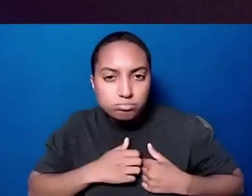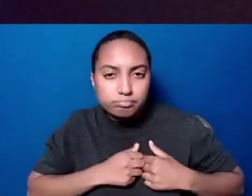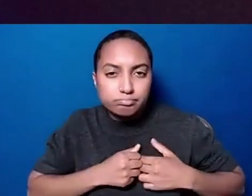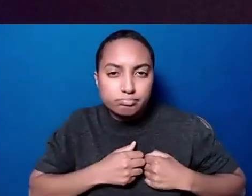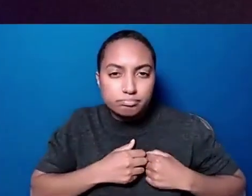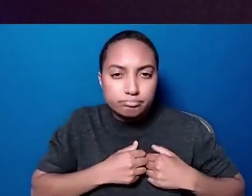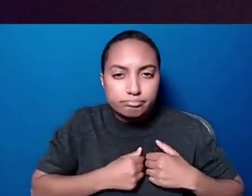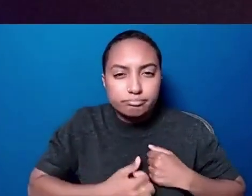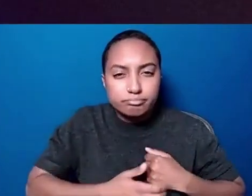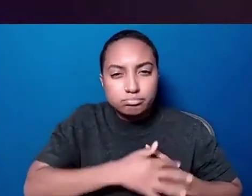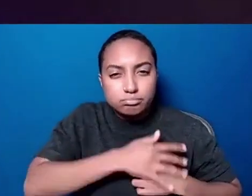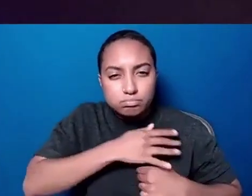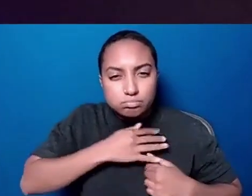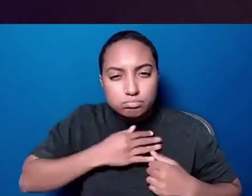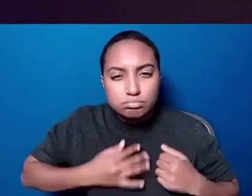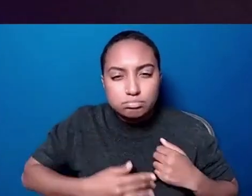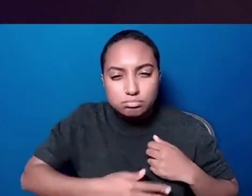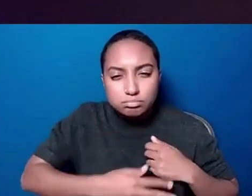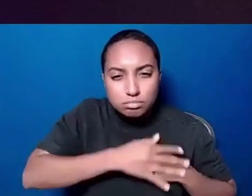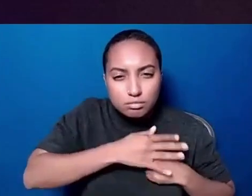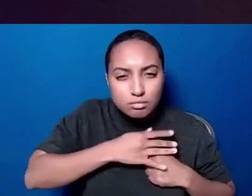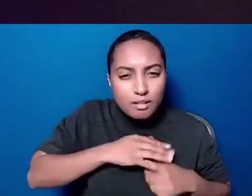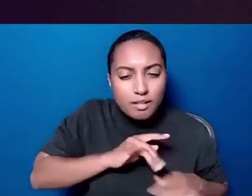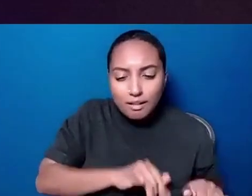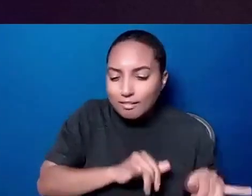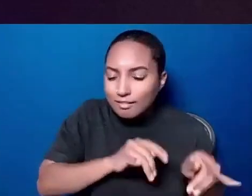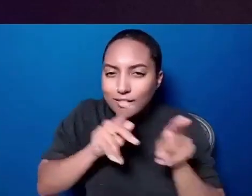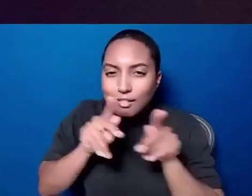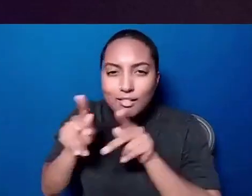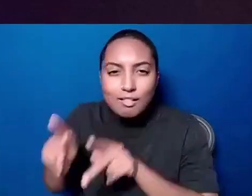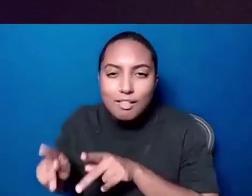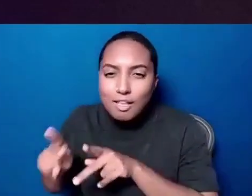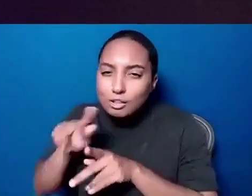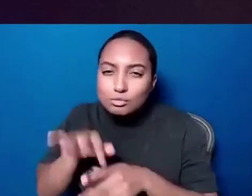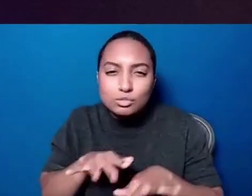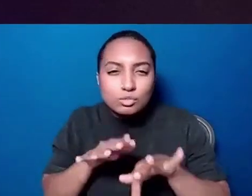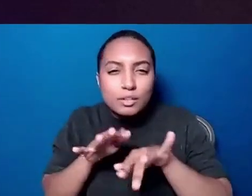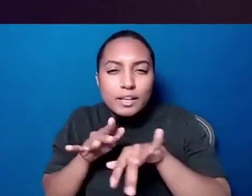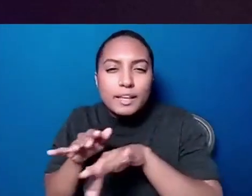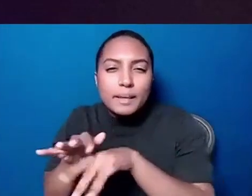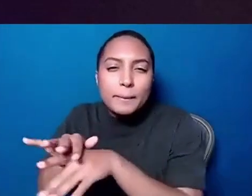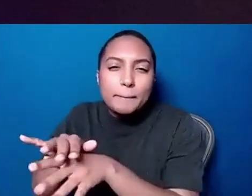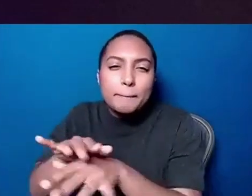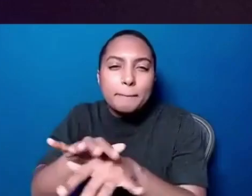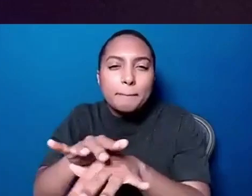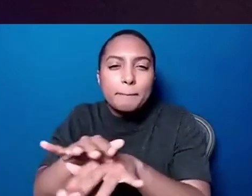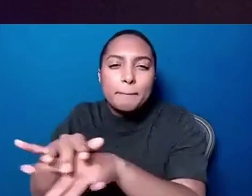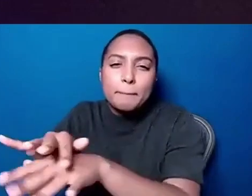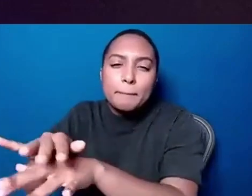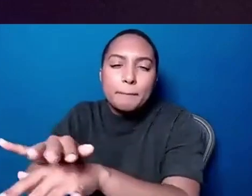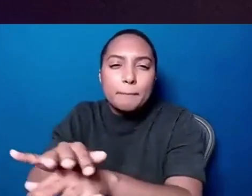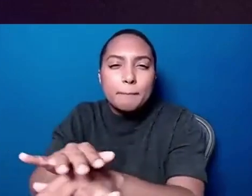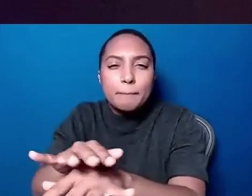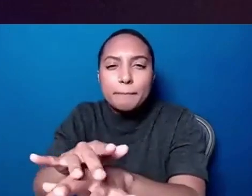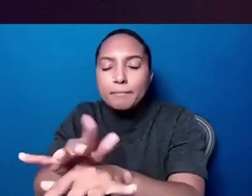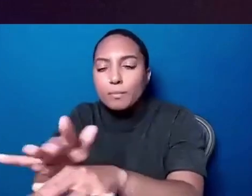Fresh and sweet water around your heart. Come go with me. We are